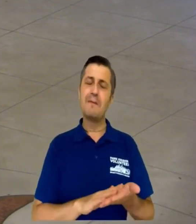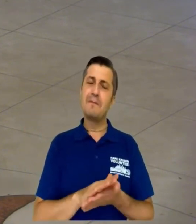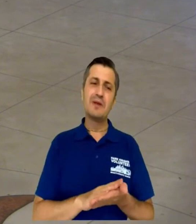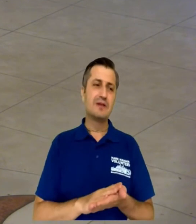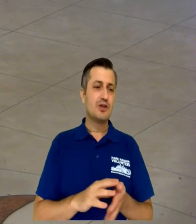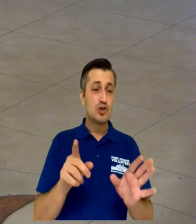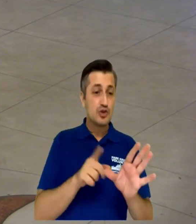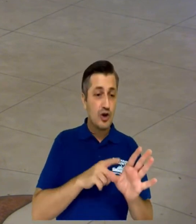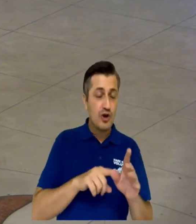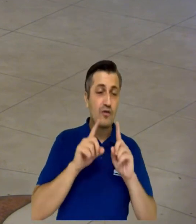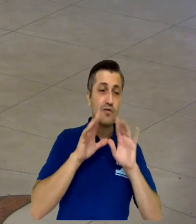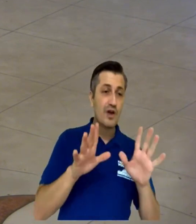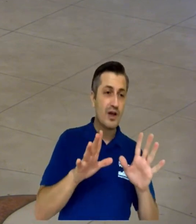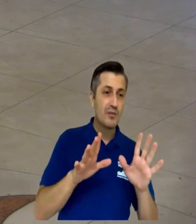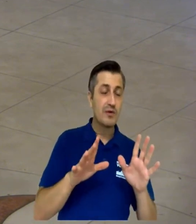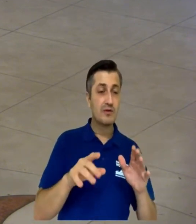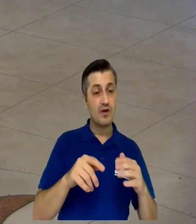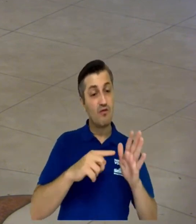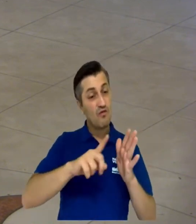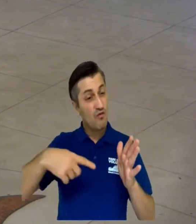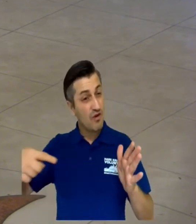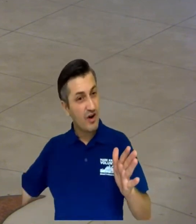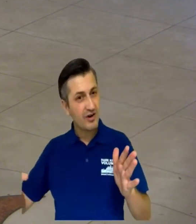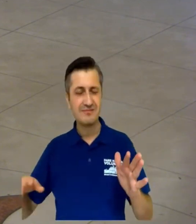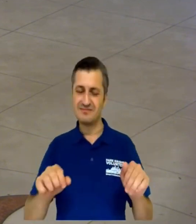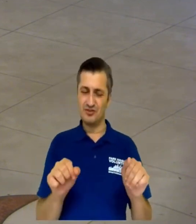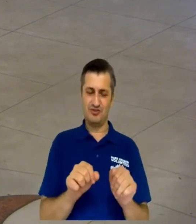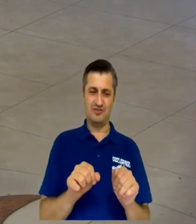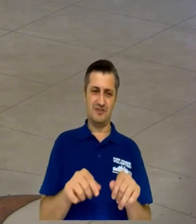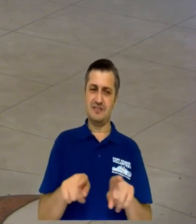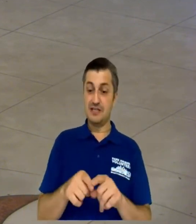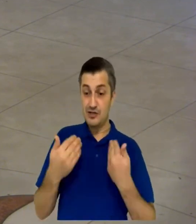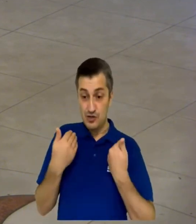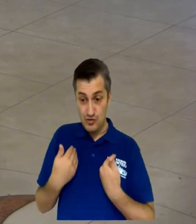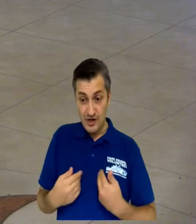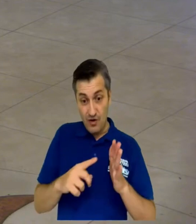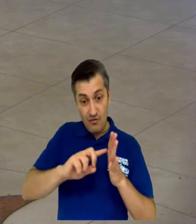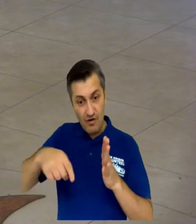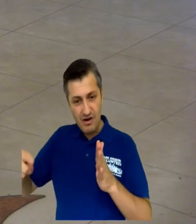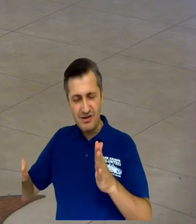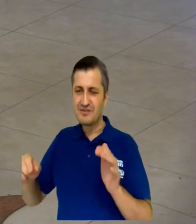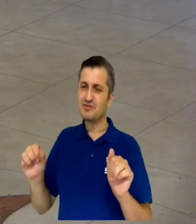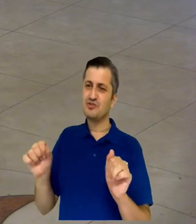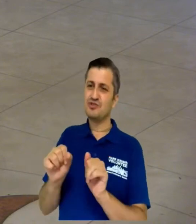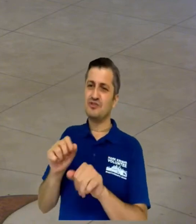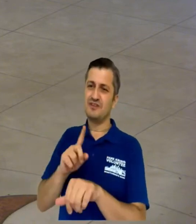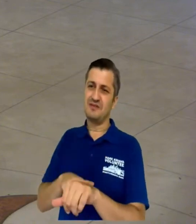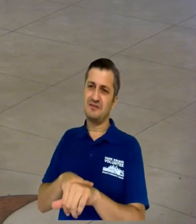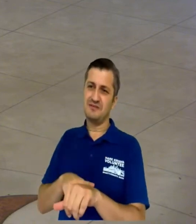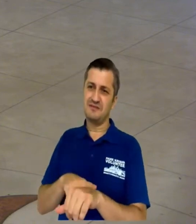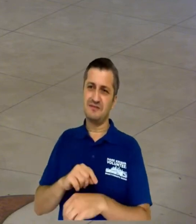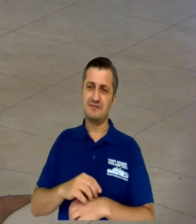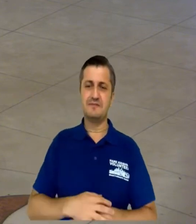So it's not going to last. So this is not what we should be relying on, right? And even like the